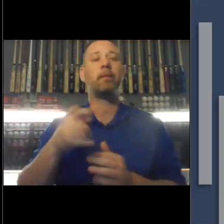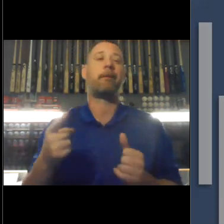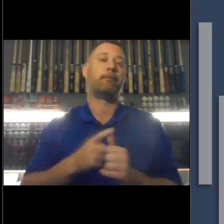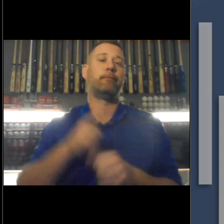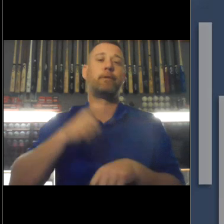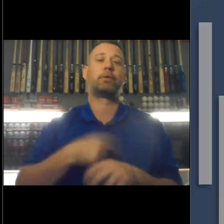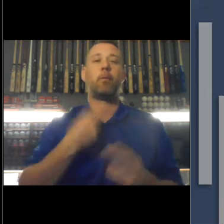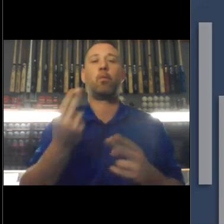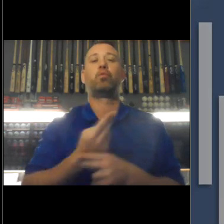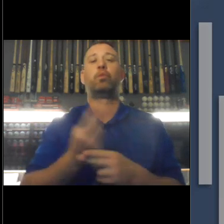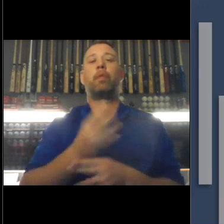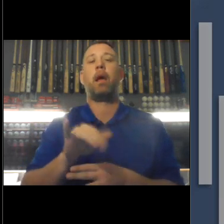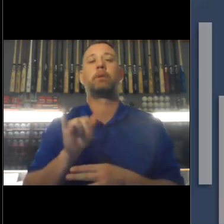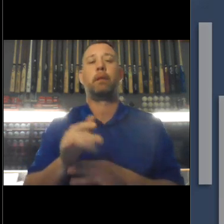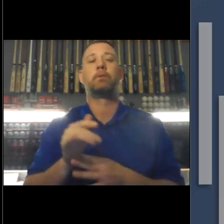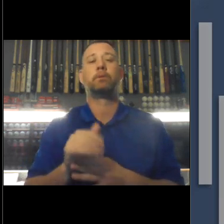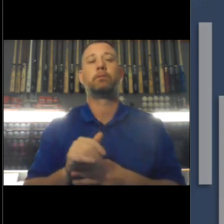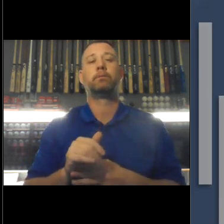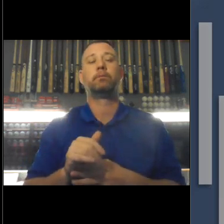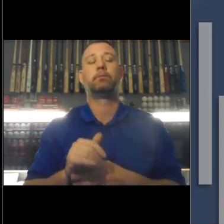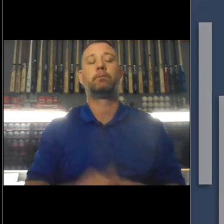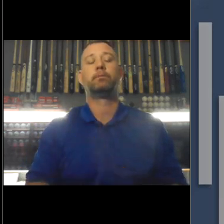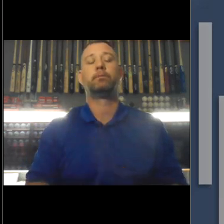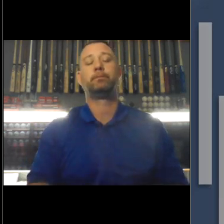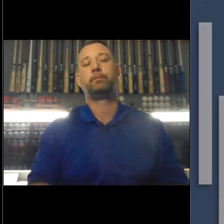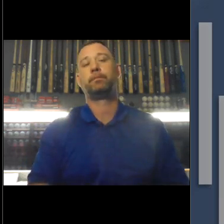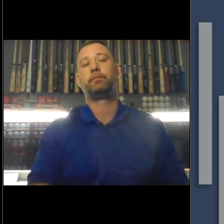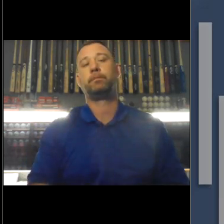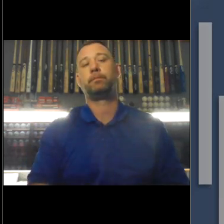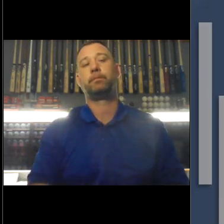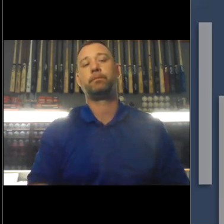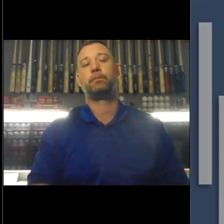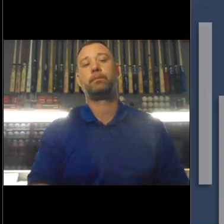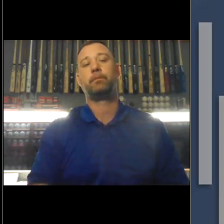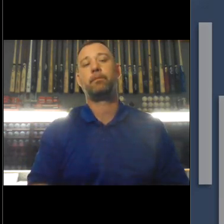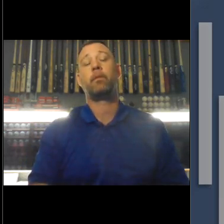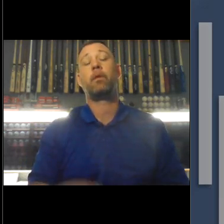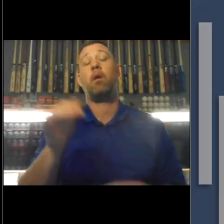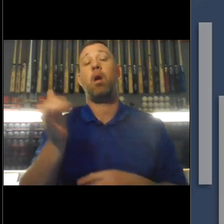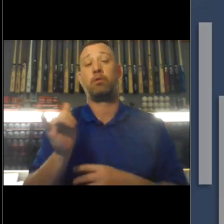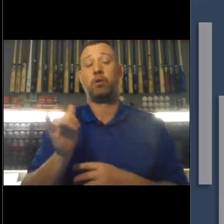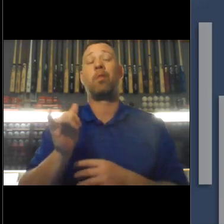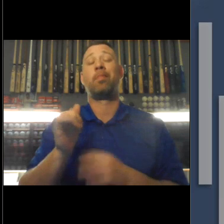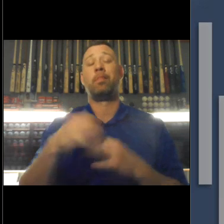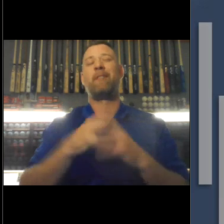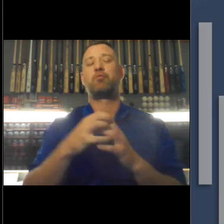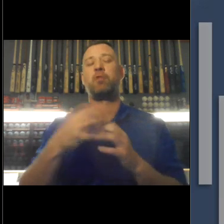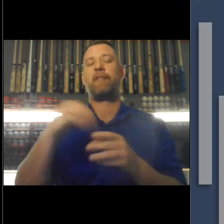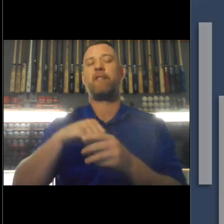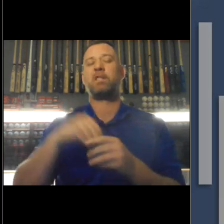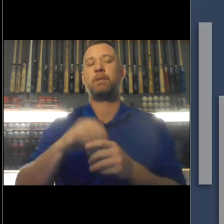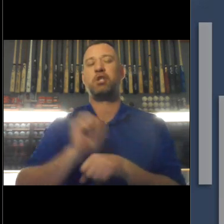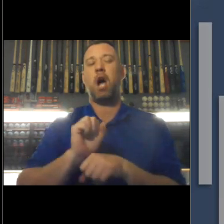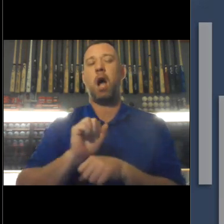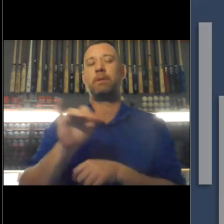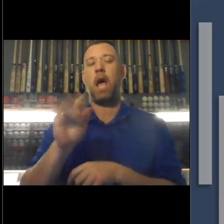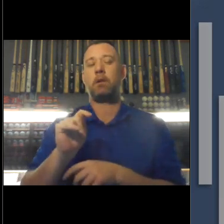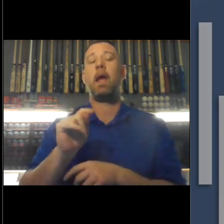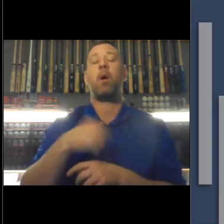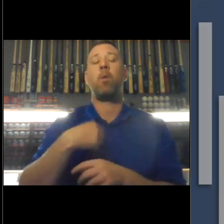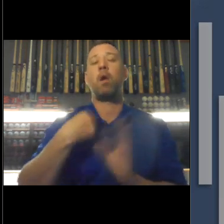that we're utilizing this. Also regarding the Infrastructure Investment and Jobs Act, I want to highlight some themes from our